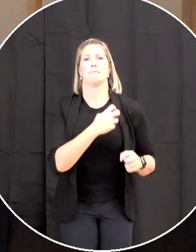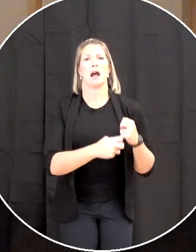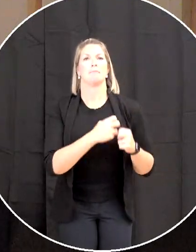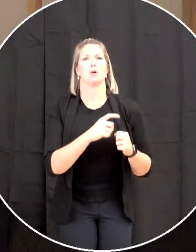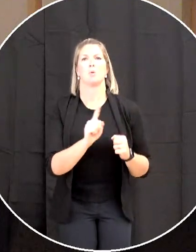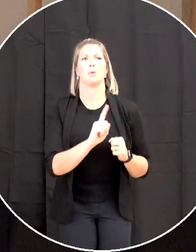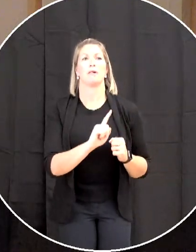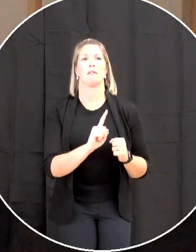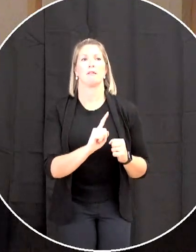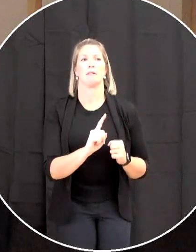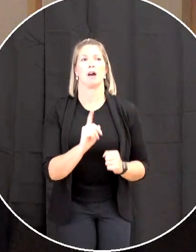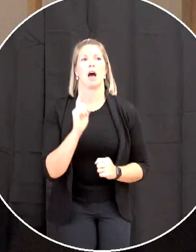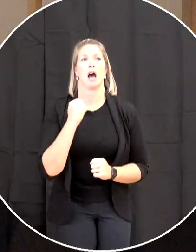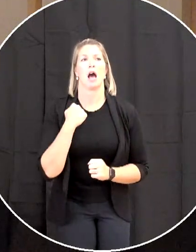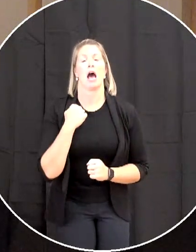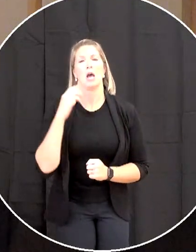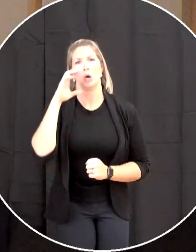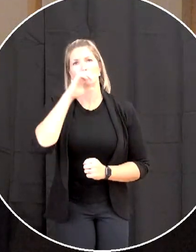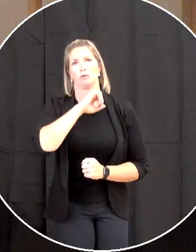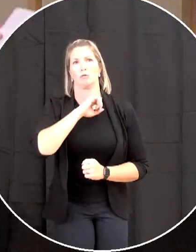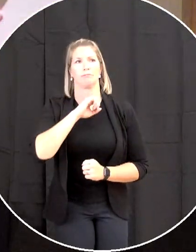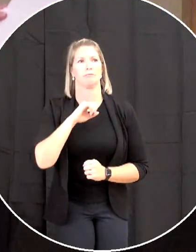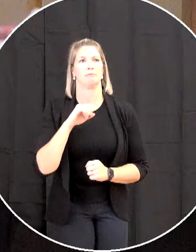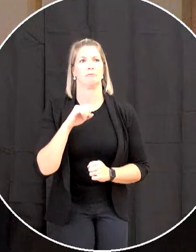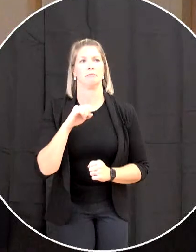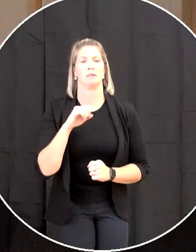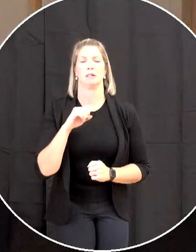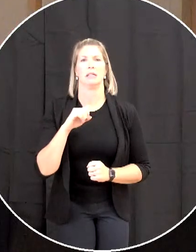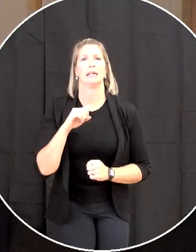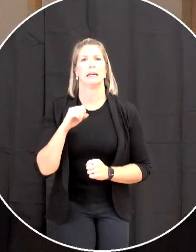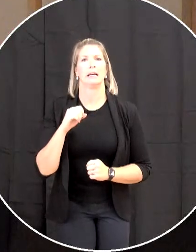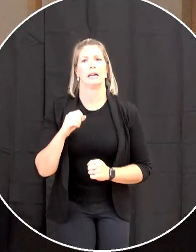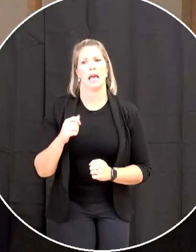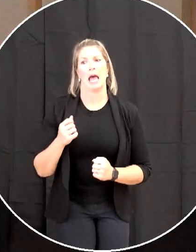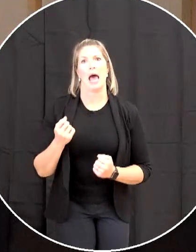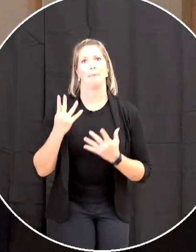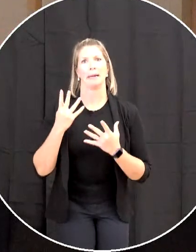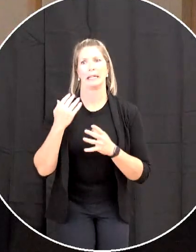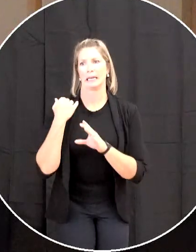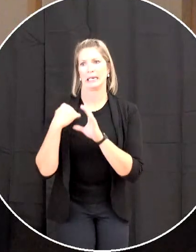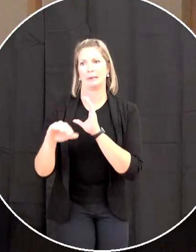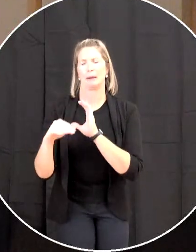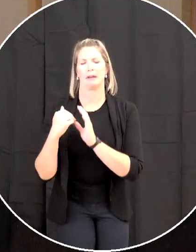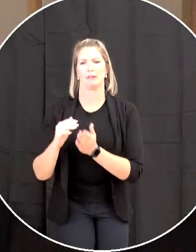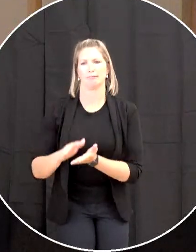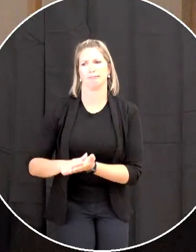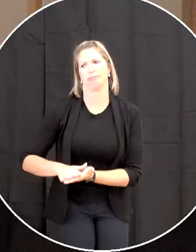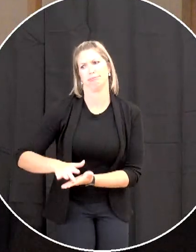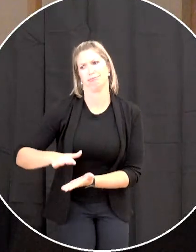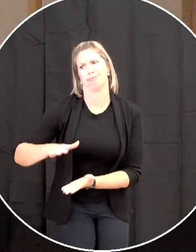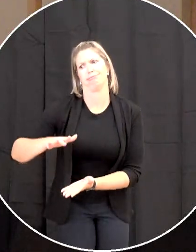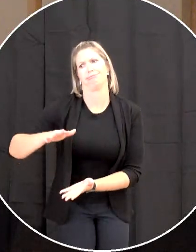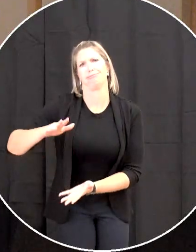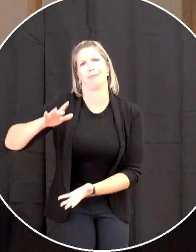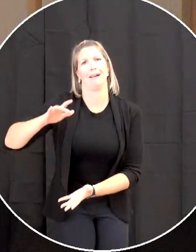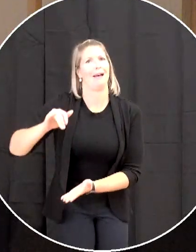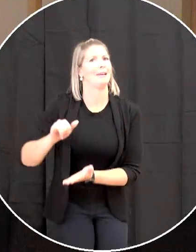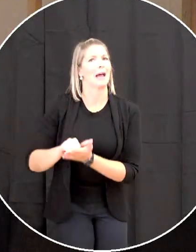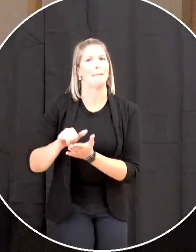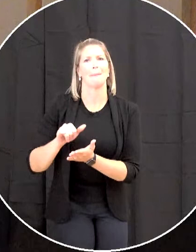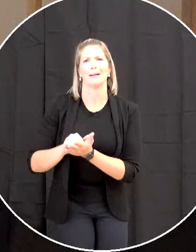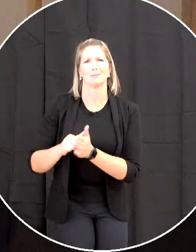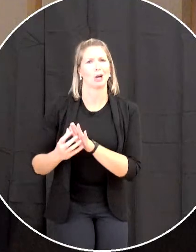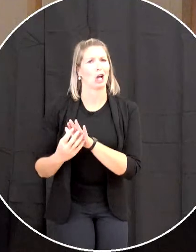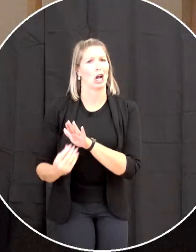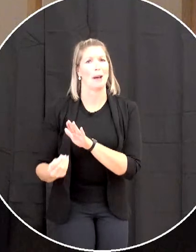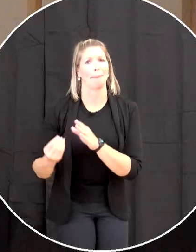up several, maybe 100 of these binders to actually to copy and produce. But